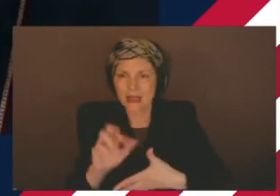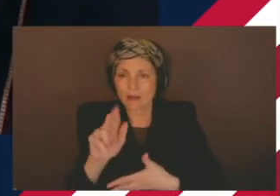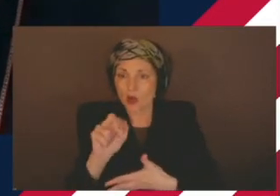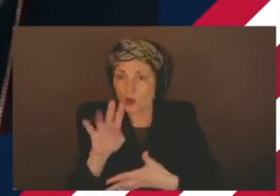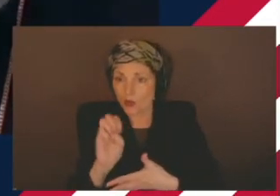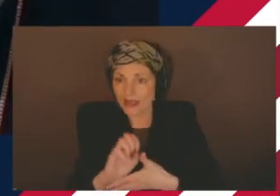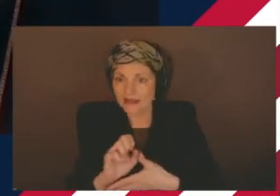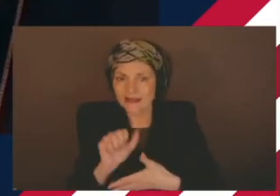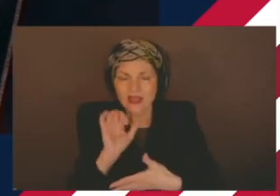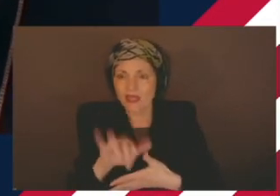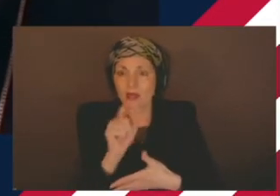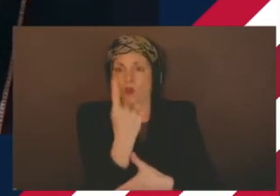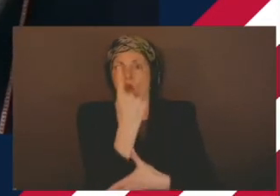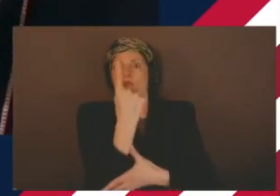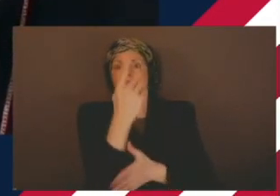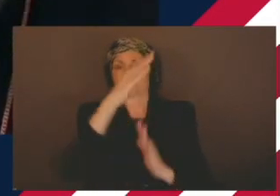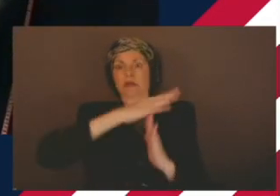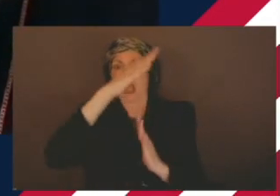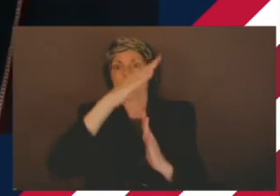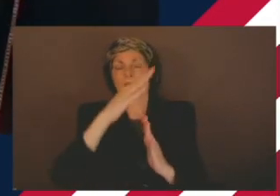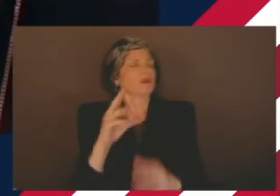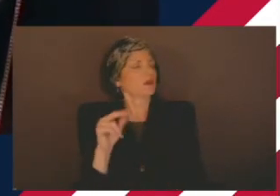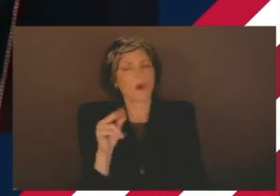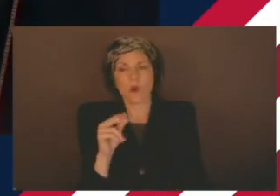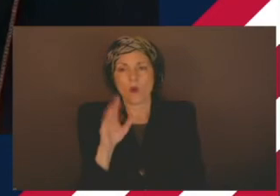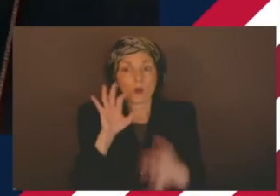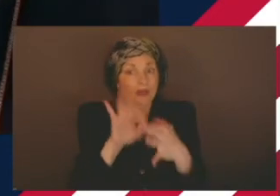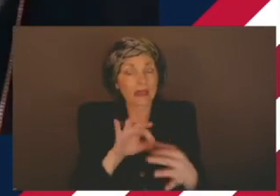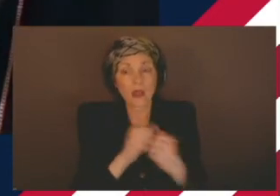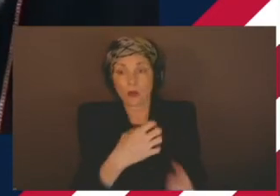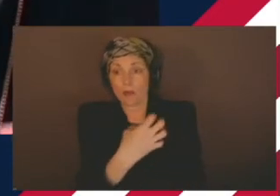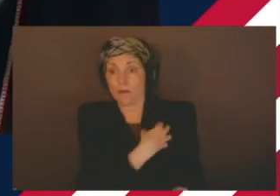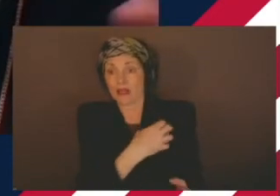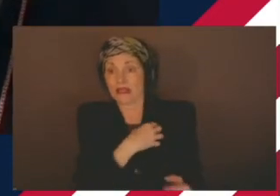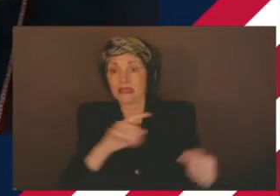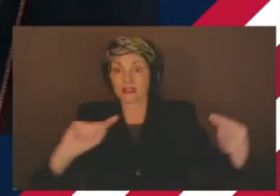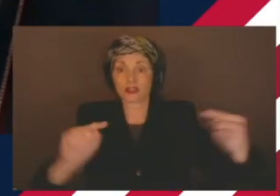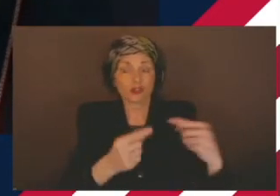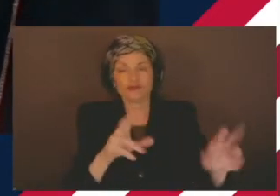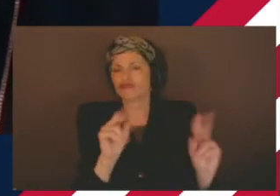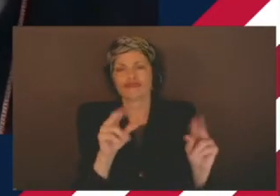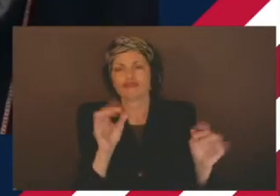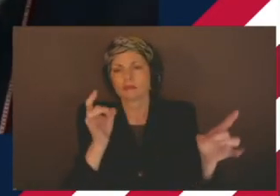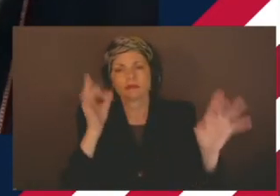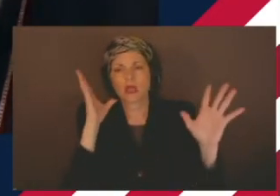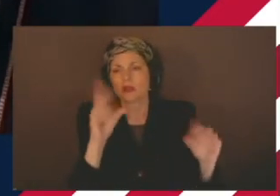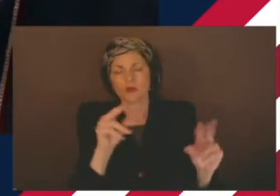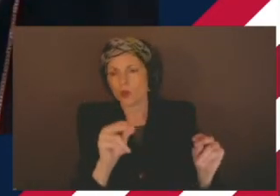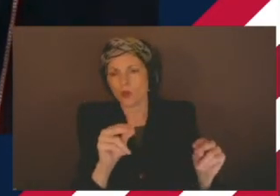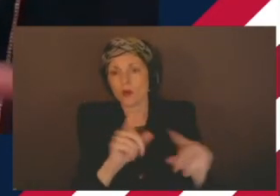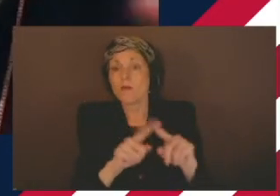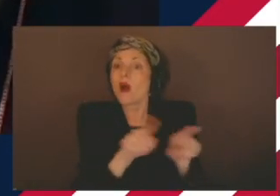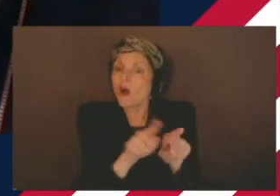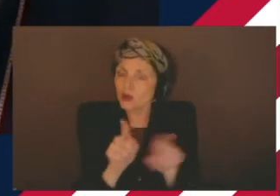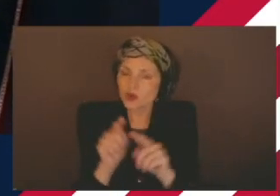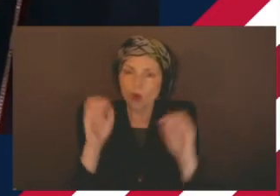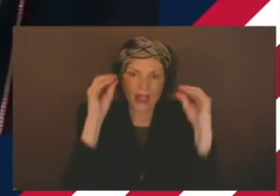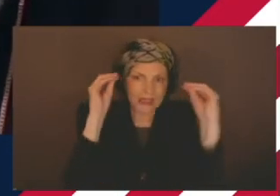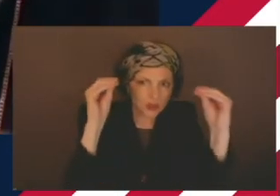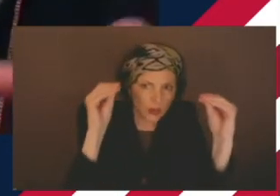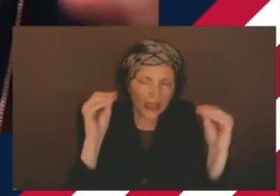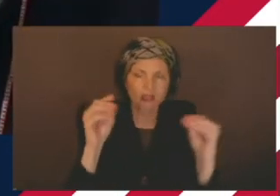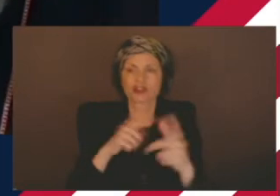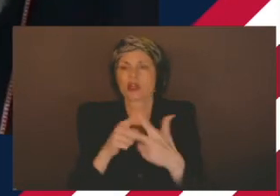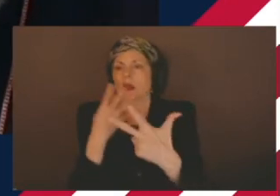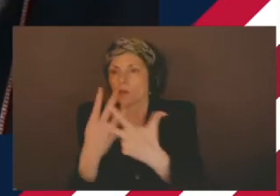spectacle issue just about police violence. It is, but it is also about what happens in education and incarceration and in immigration